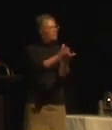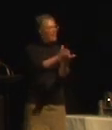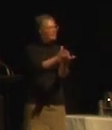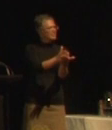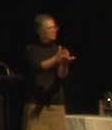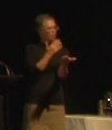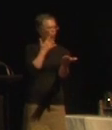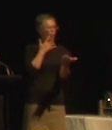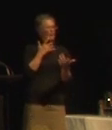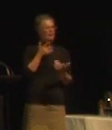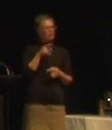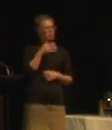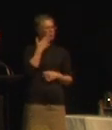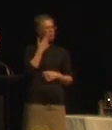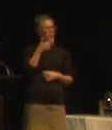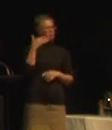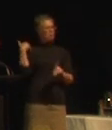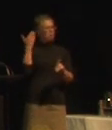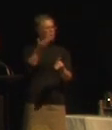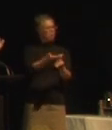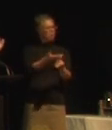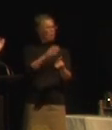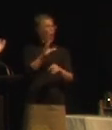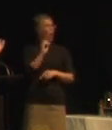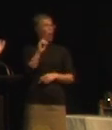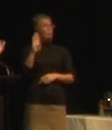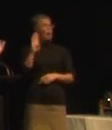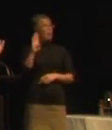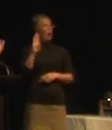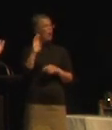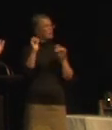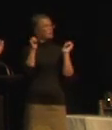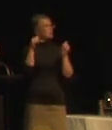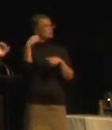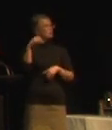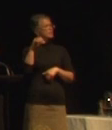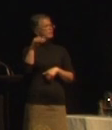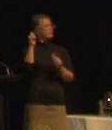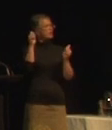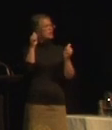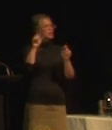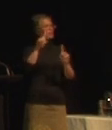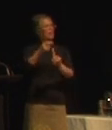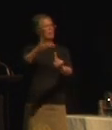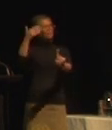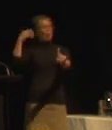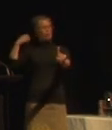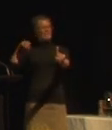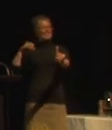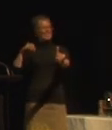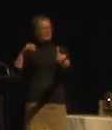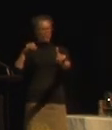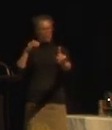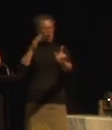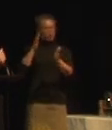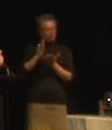time, right? I don't know, Obama is no longer the president of the United States, but he was at one point. Is it true or